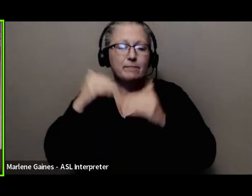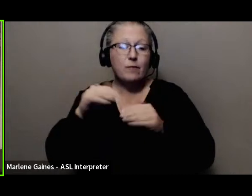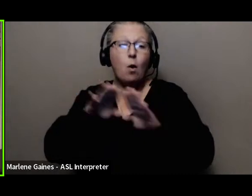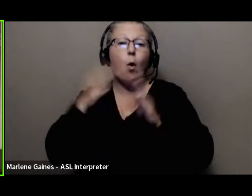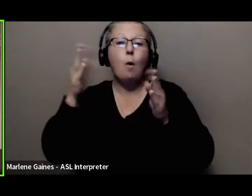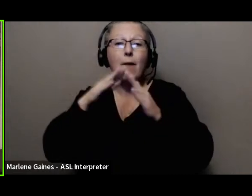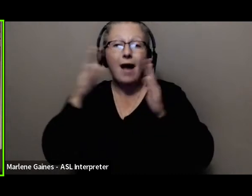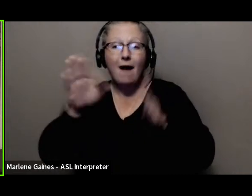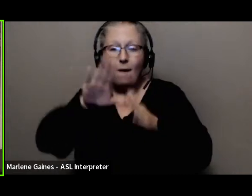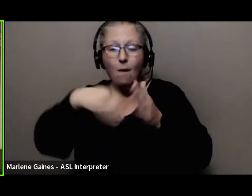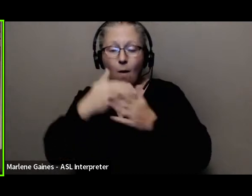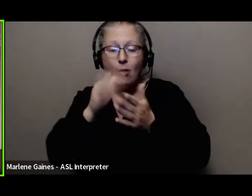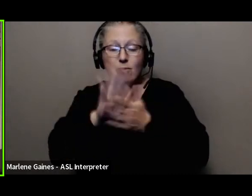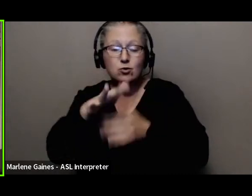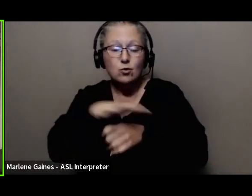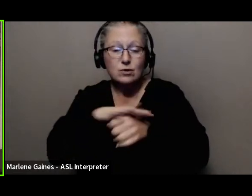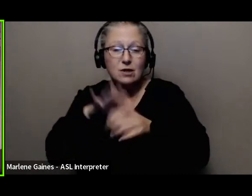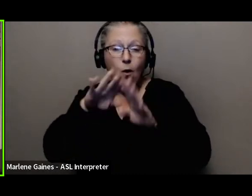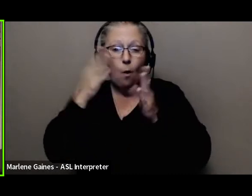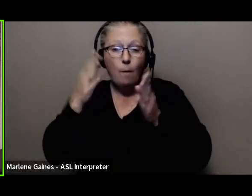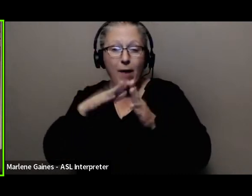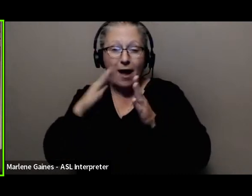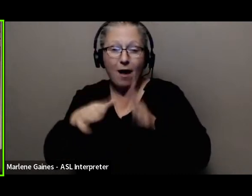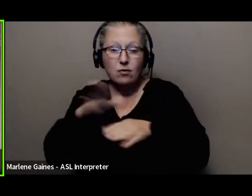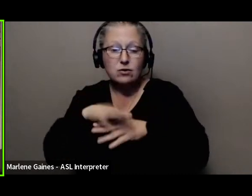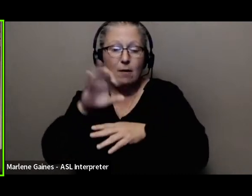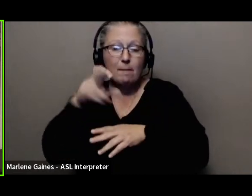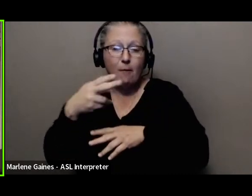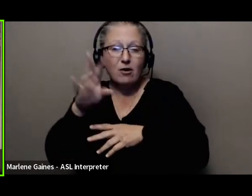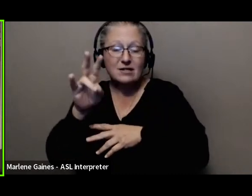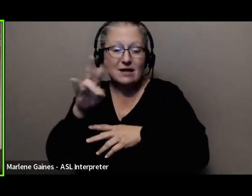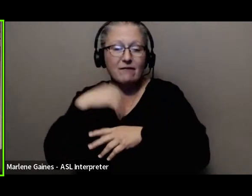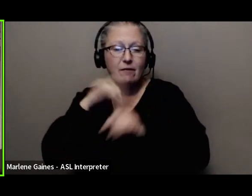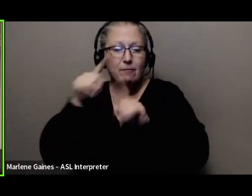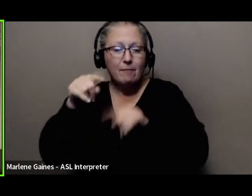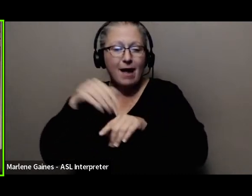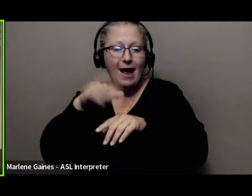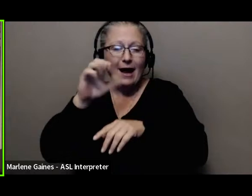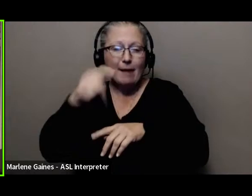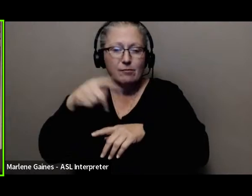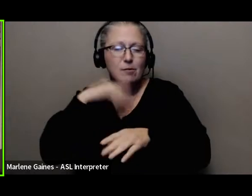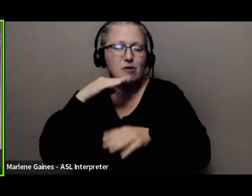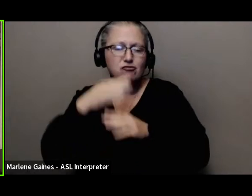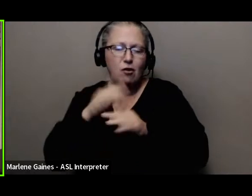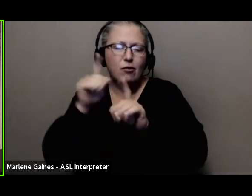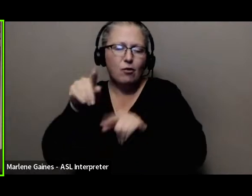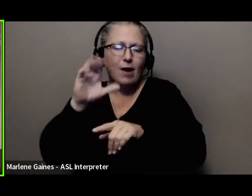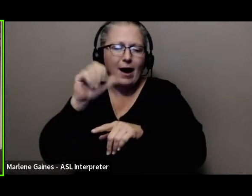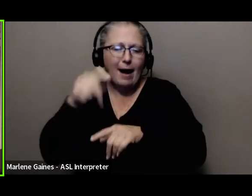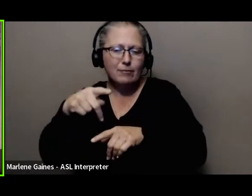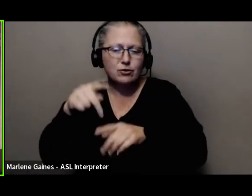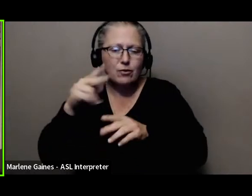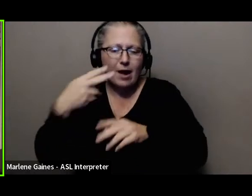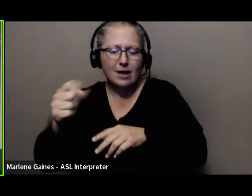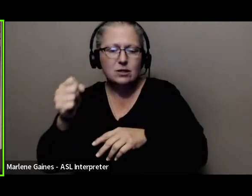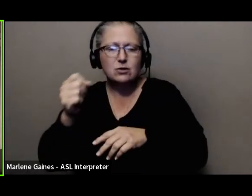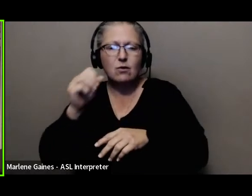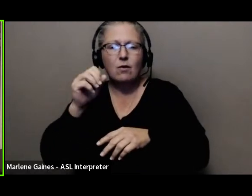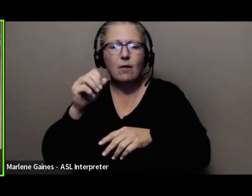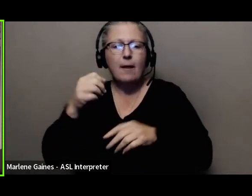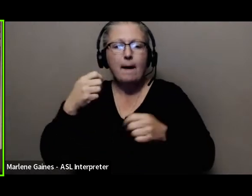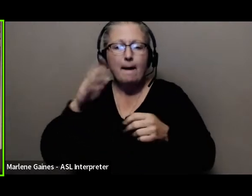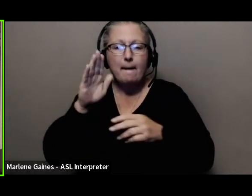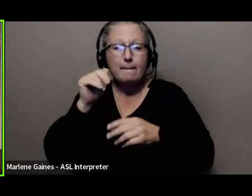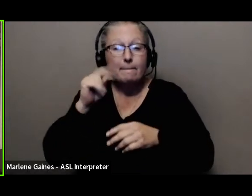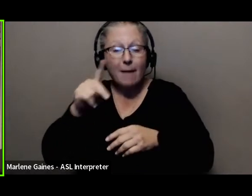All the school sites had open house on March 7th. And so I attended the one at Cappuccino. My daughter attends Cappuccino High School. And the band was